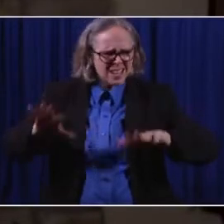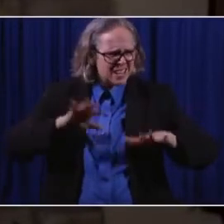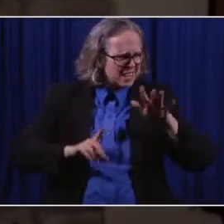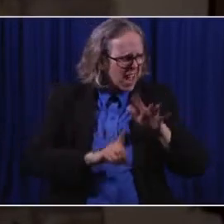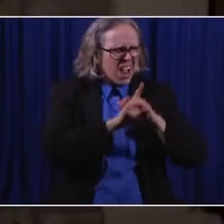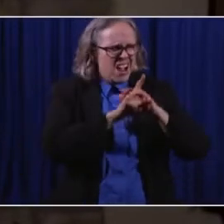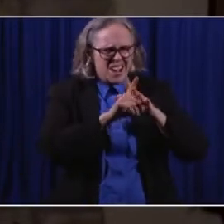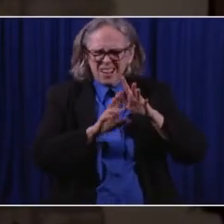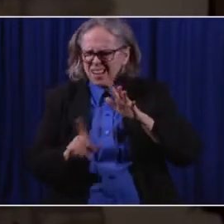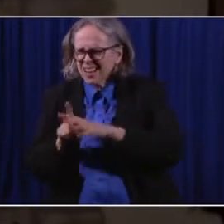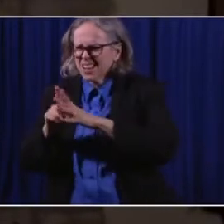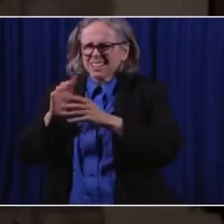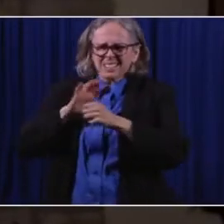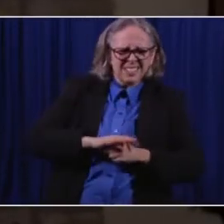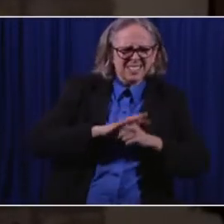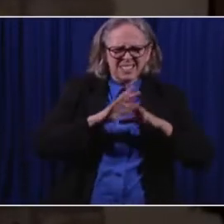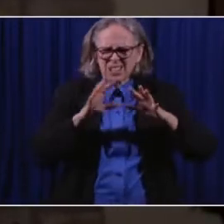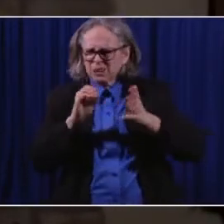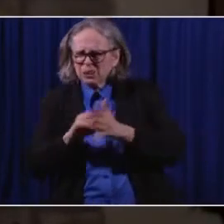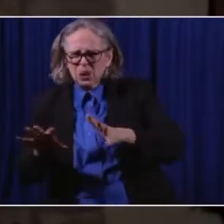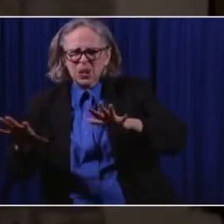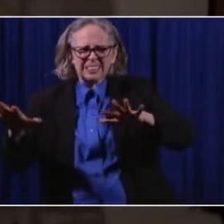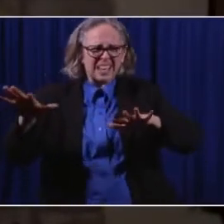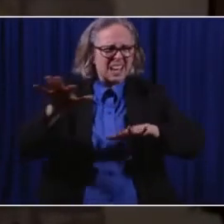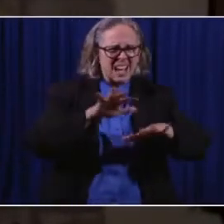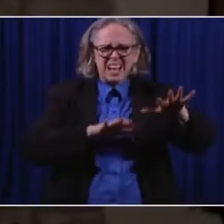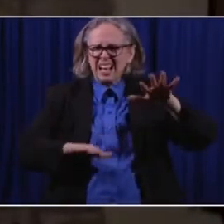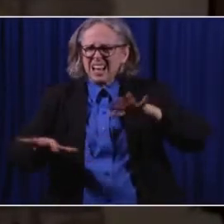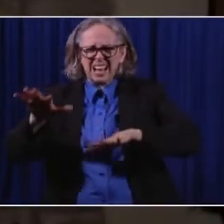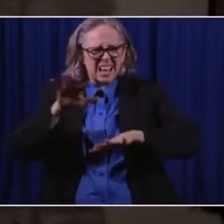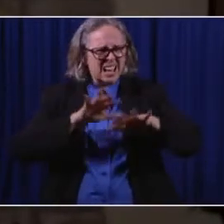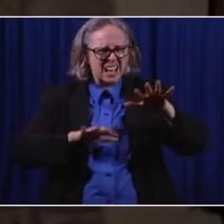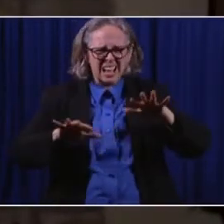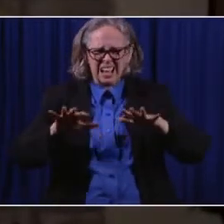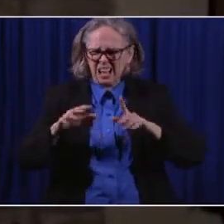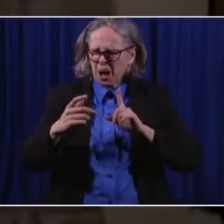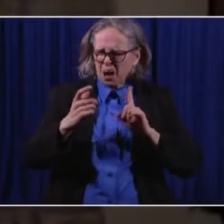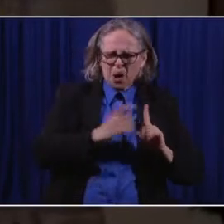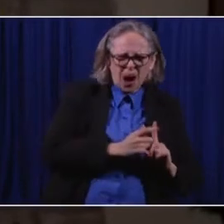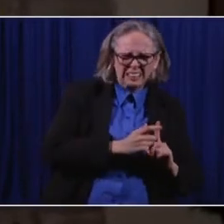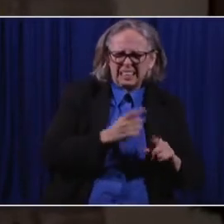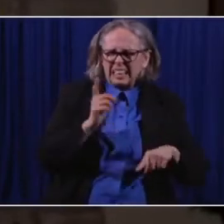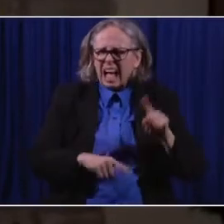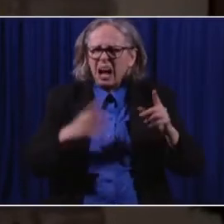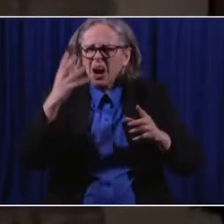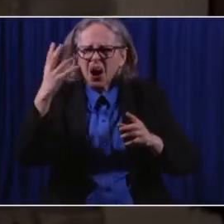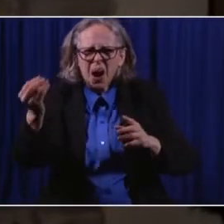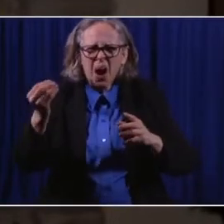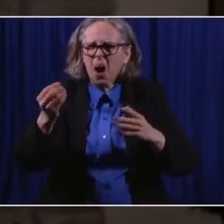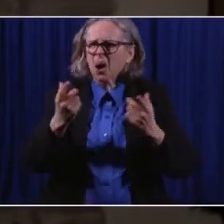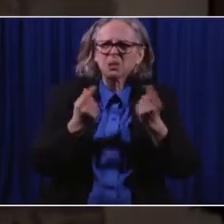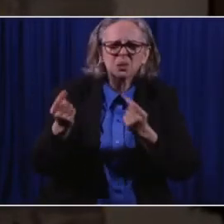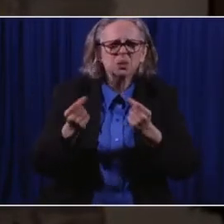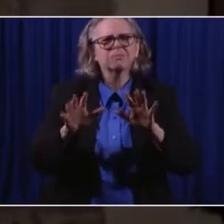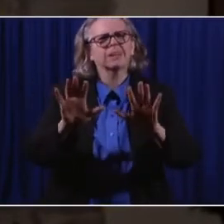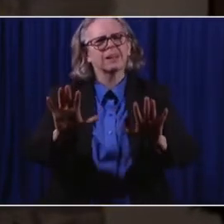students not being able to do things because they've been quarantined. And I fully understand that, and I'm sorry